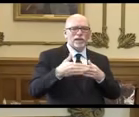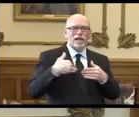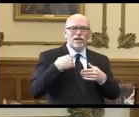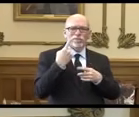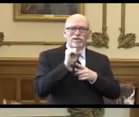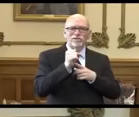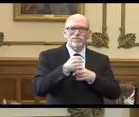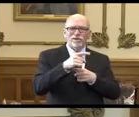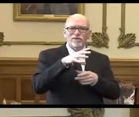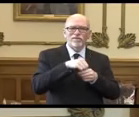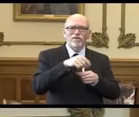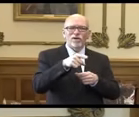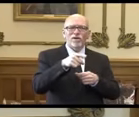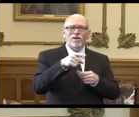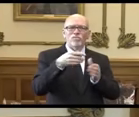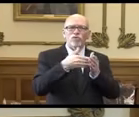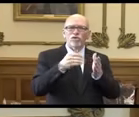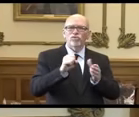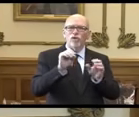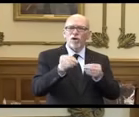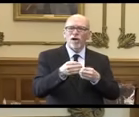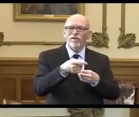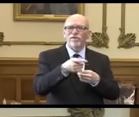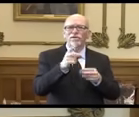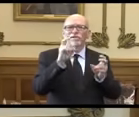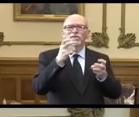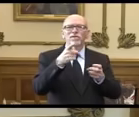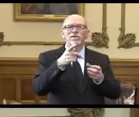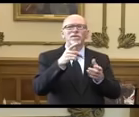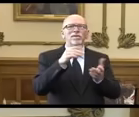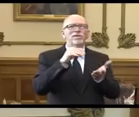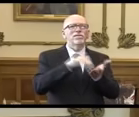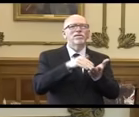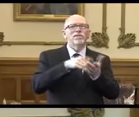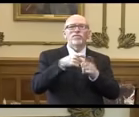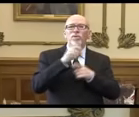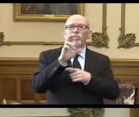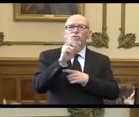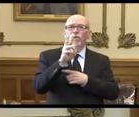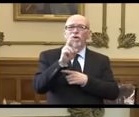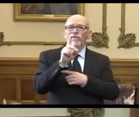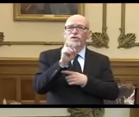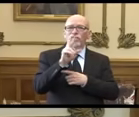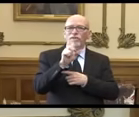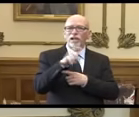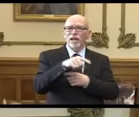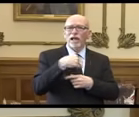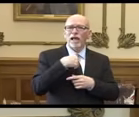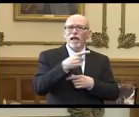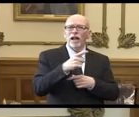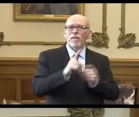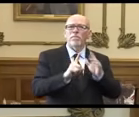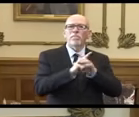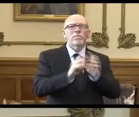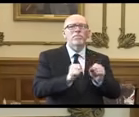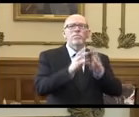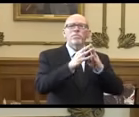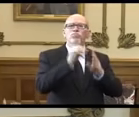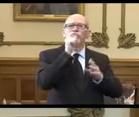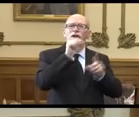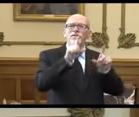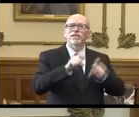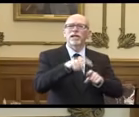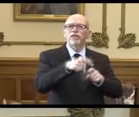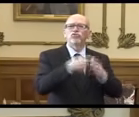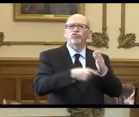that involved the prosecutor's office. A group of so-called physicians out of Crawfordsville had a pop-up rapid testing tent